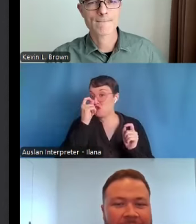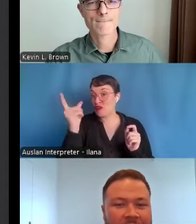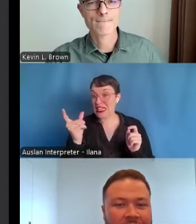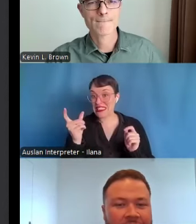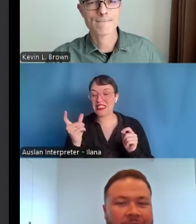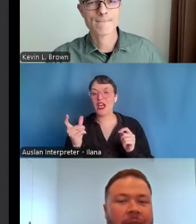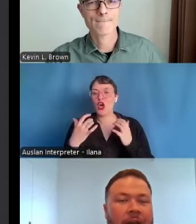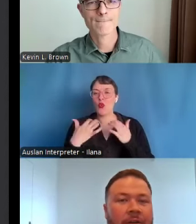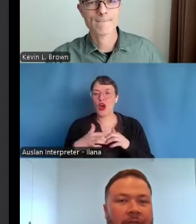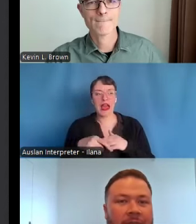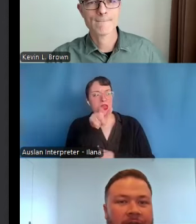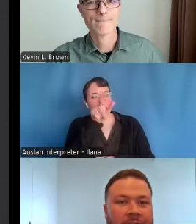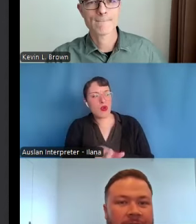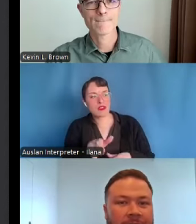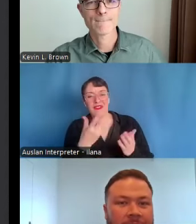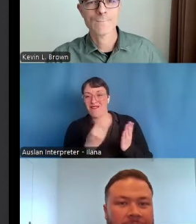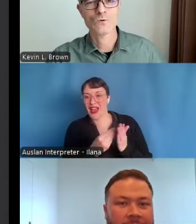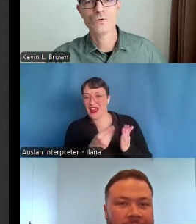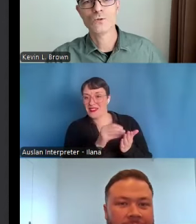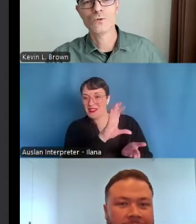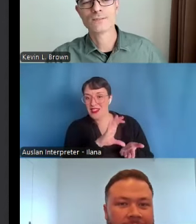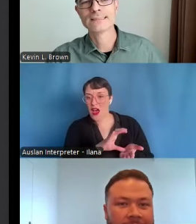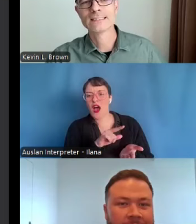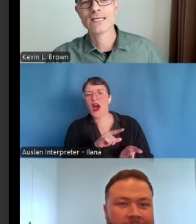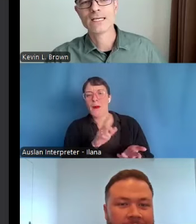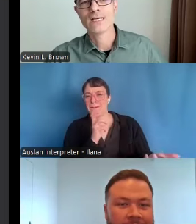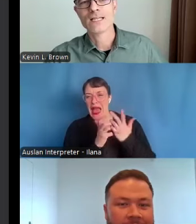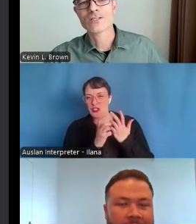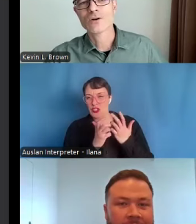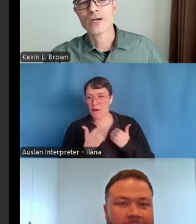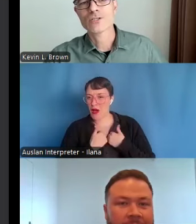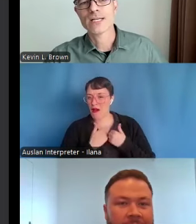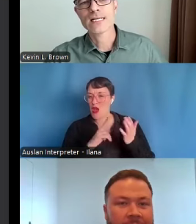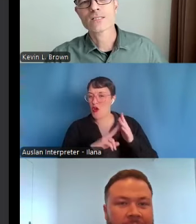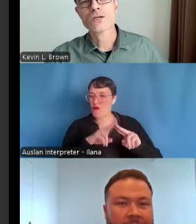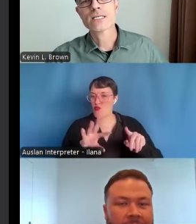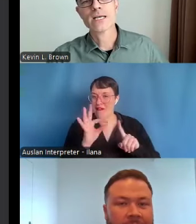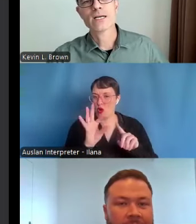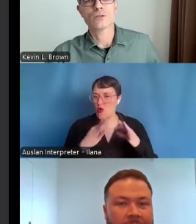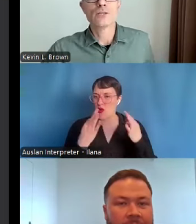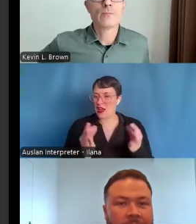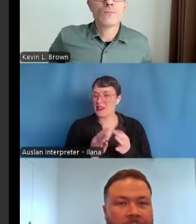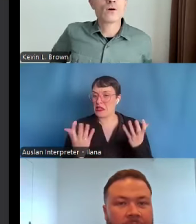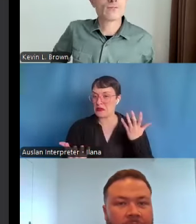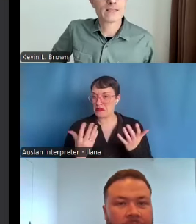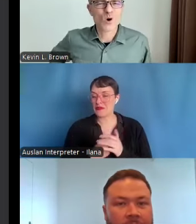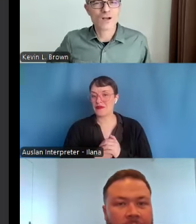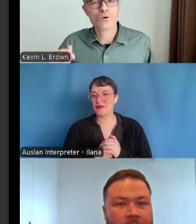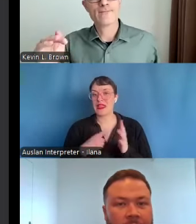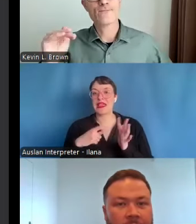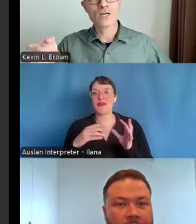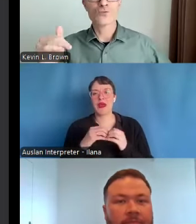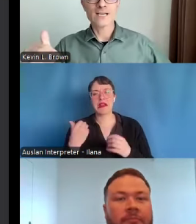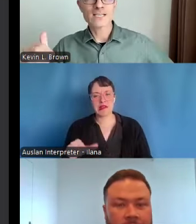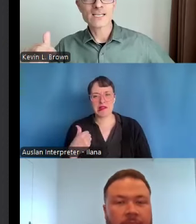is a match for my not-for-profit? Ooh, that's a great question. That starts to get into a little bit more of like the